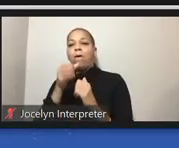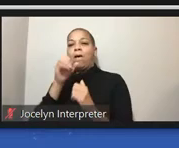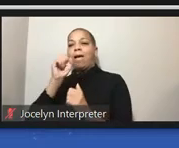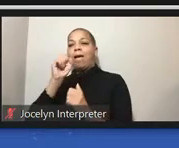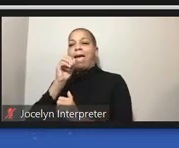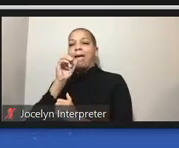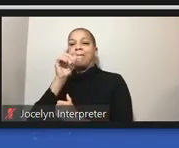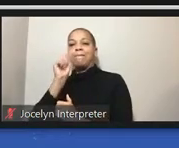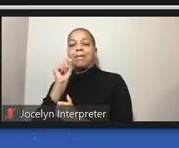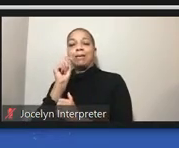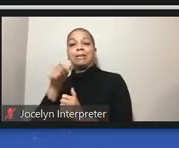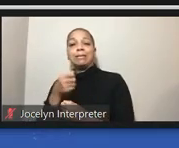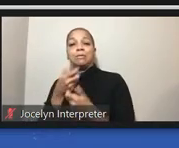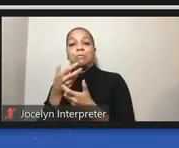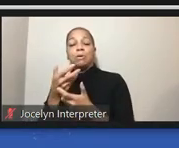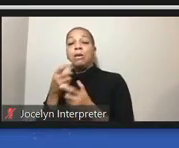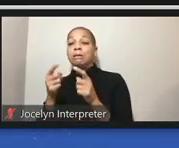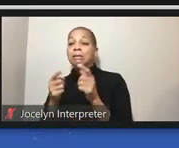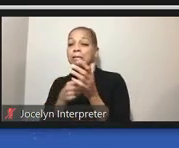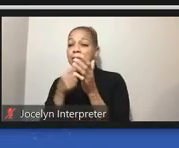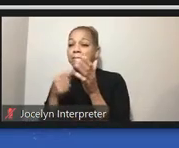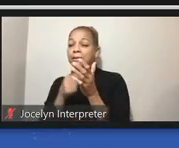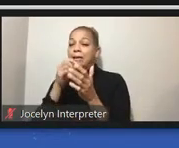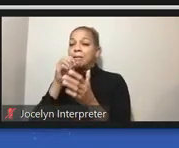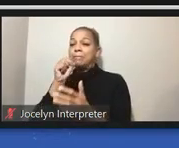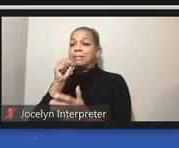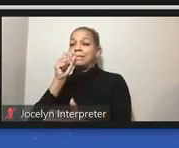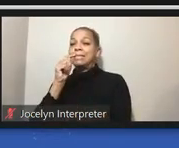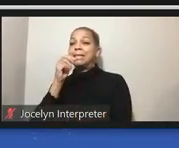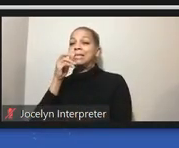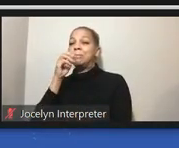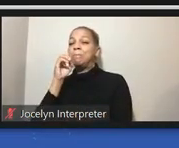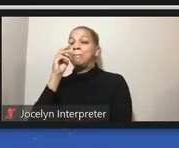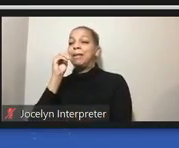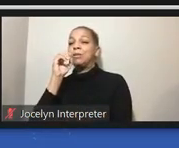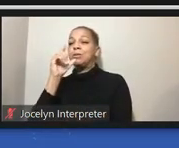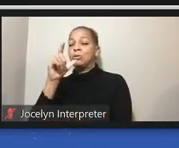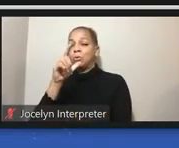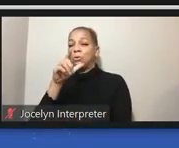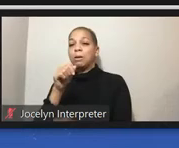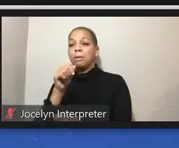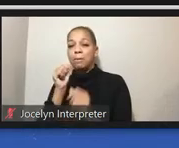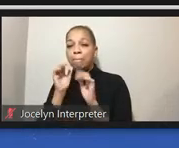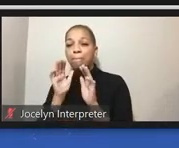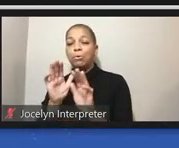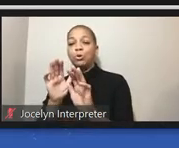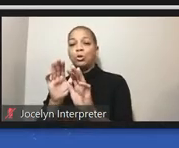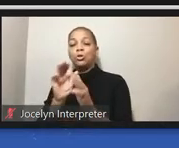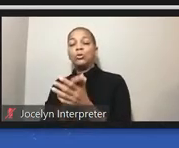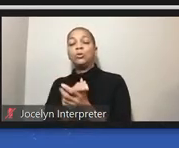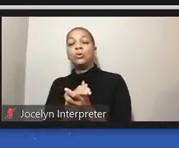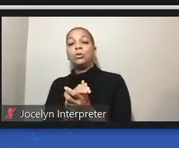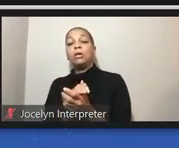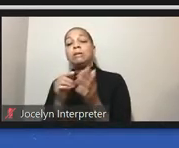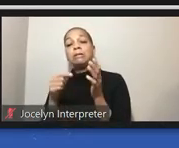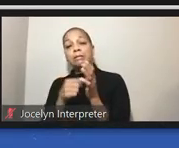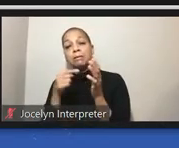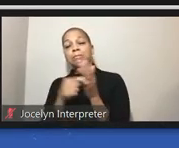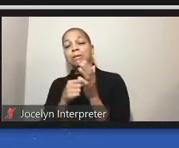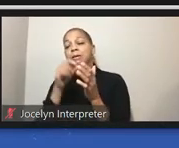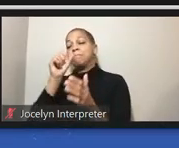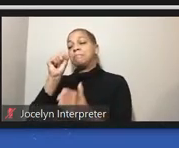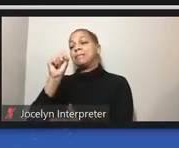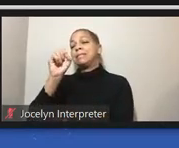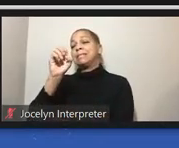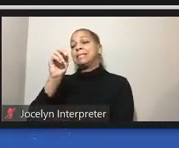Sometimes the sentimental can be pushed for justice and the formulation of new campaigns. But sometimes sentimental